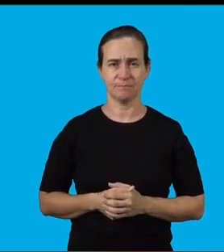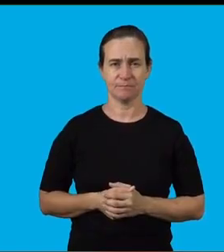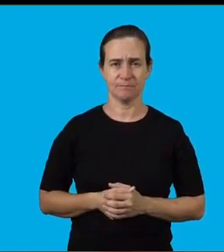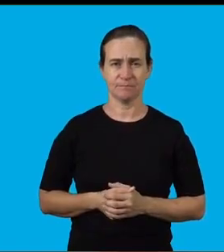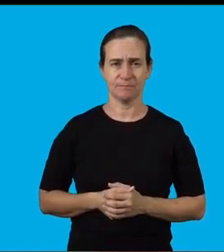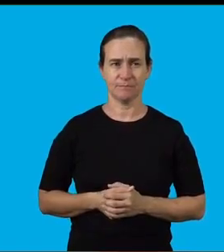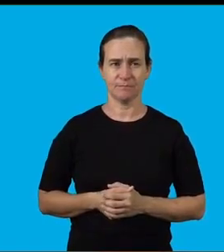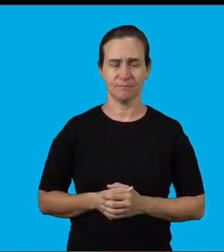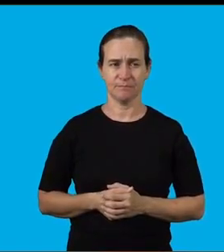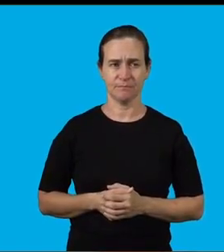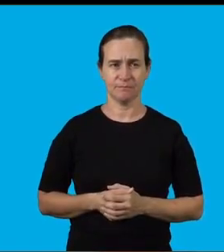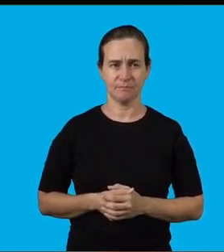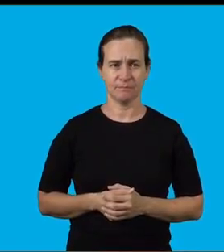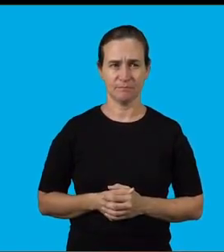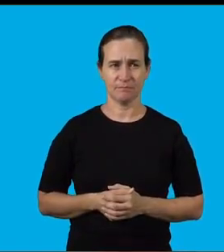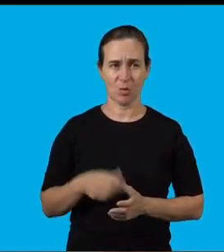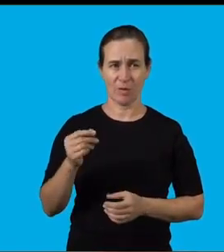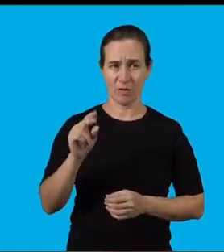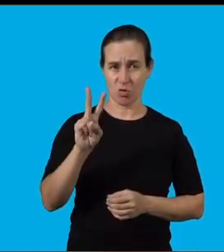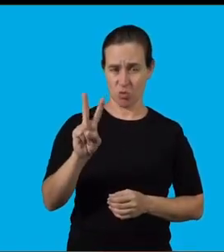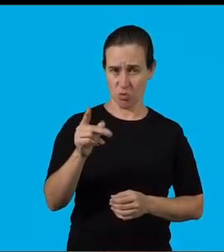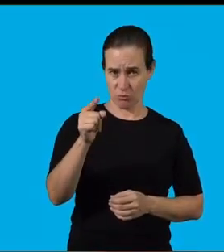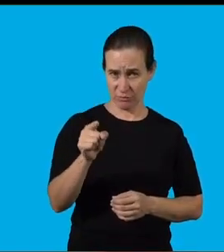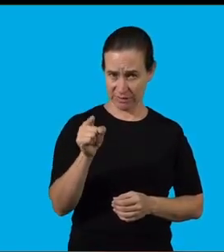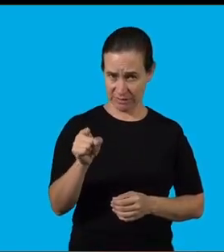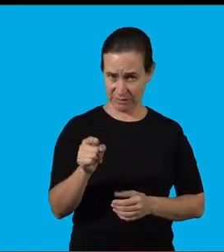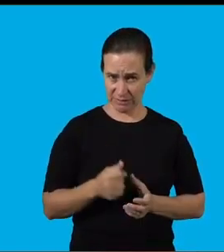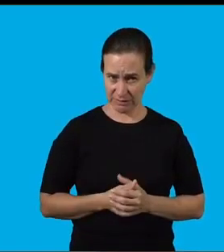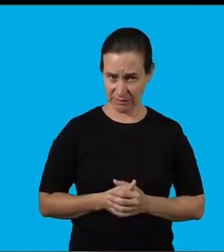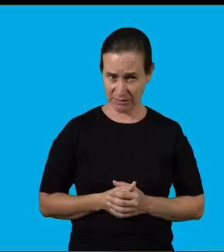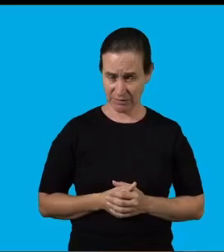y-intercept. We've got x-intercepts of 2,